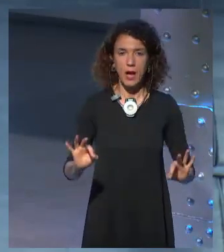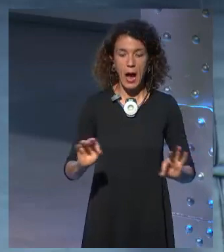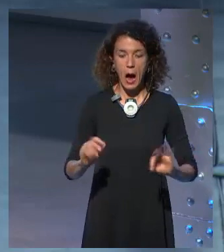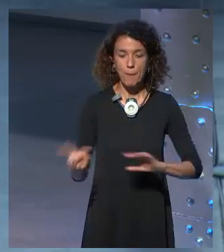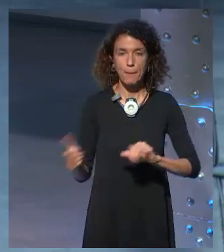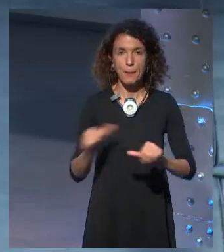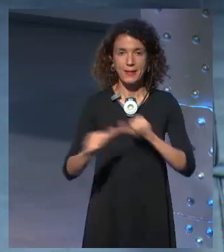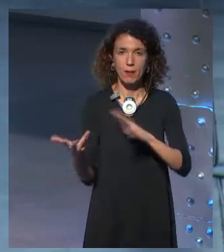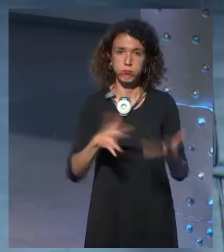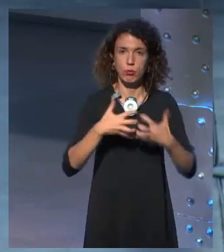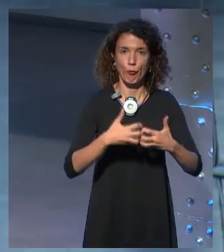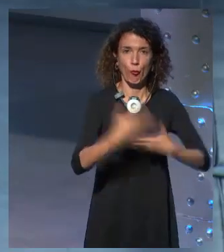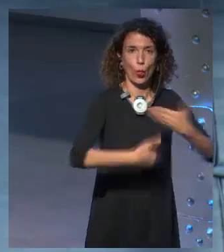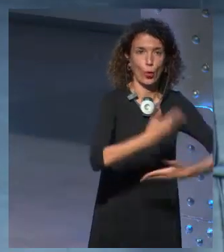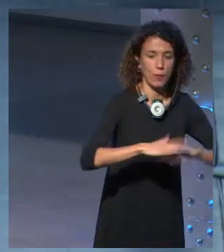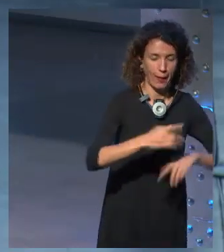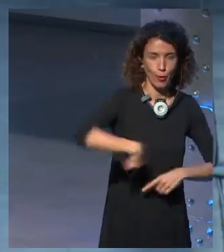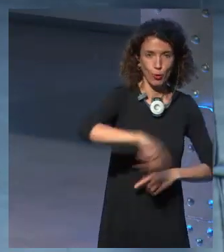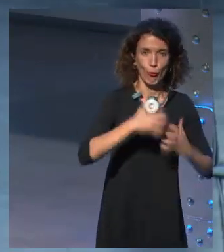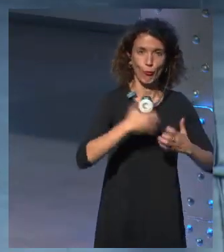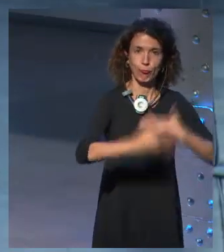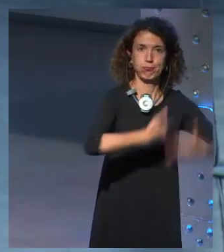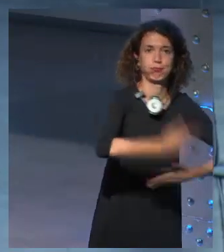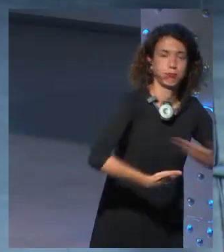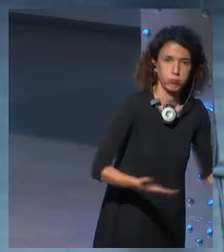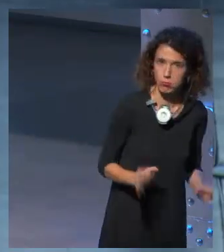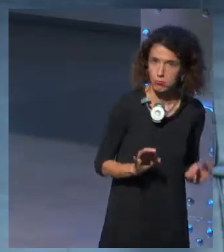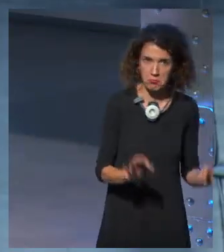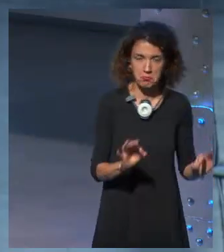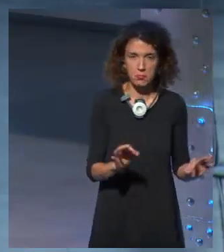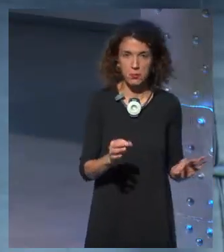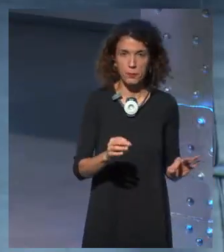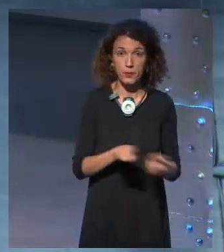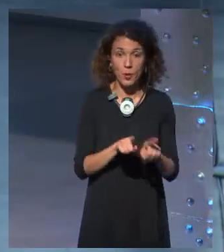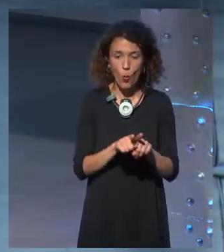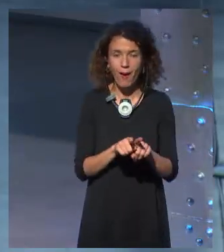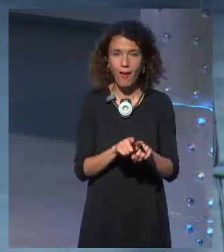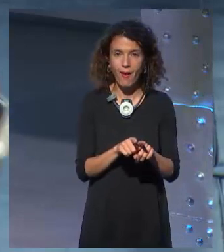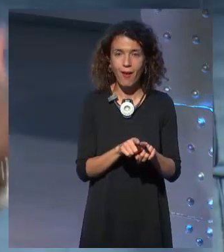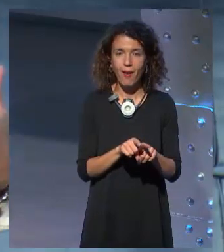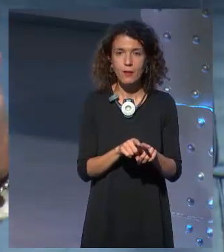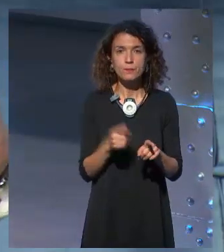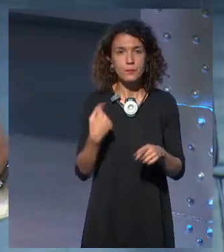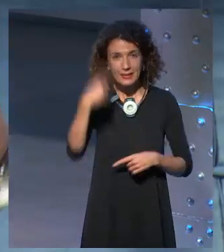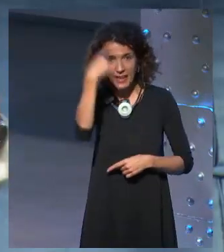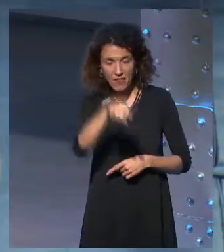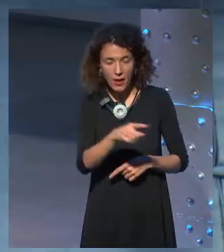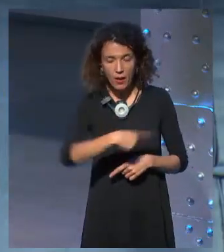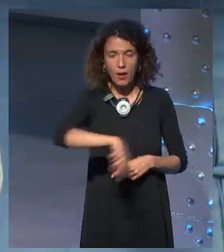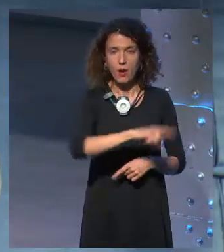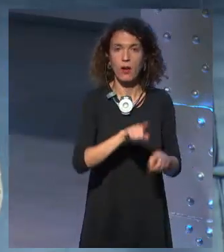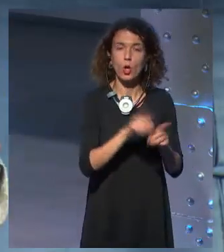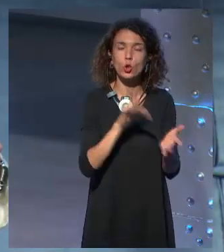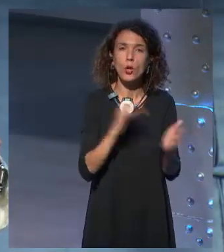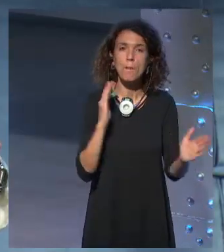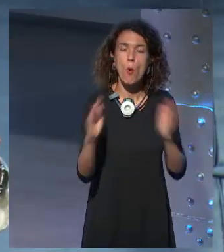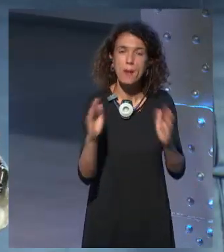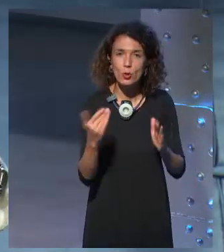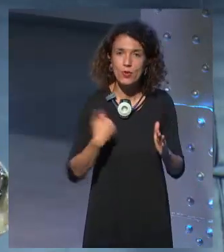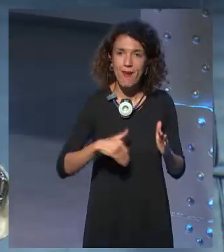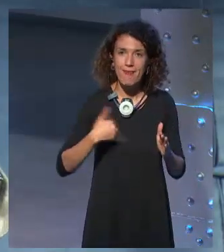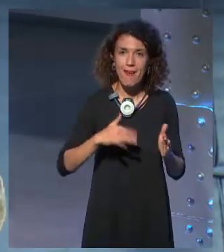make sure that we're doing as we're building these playlists and these pathways is having to note those moments of when learning is happening and when performance